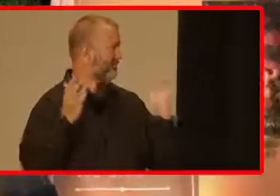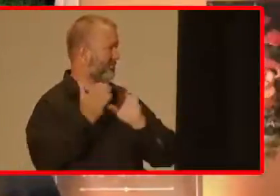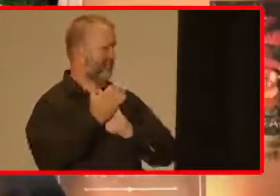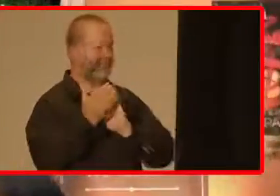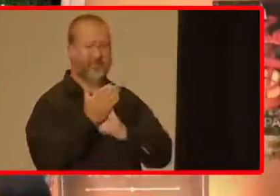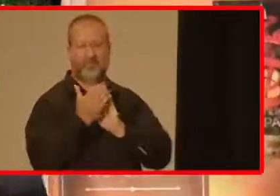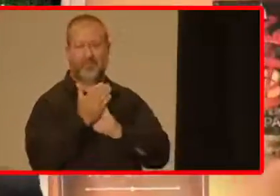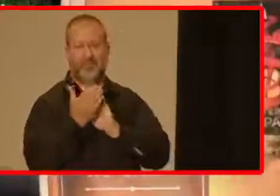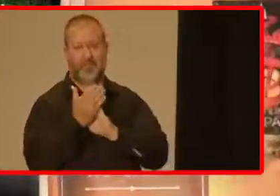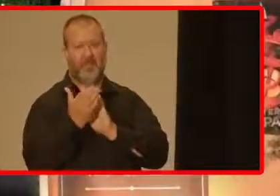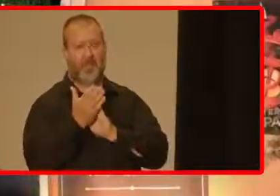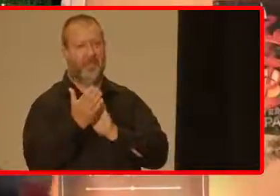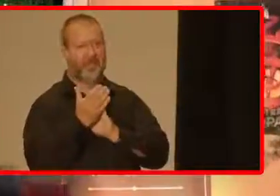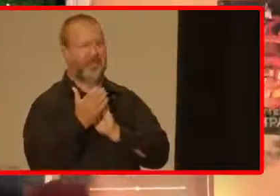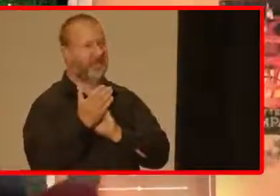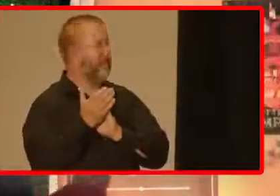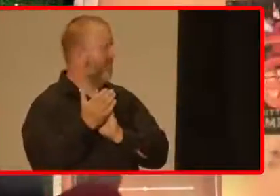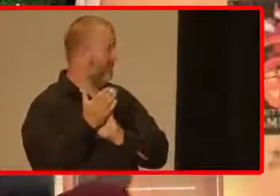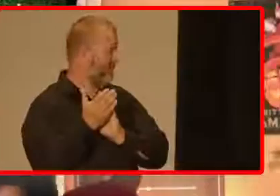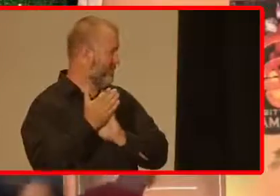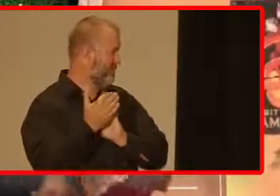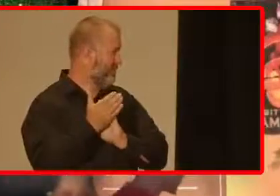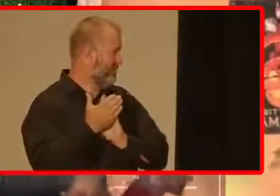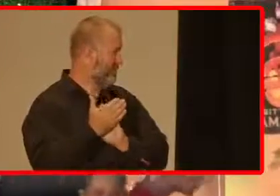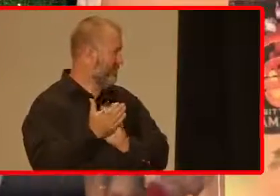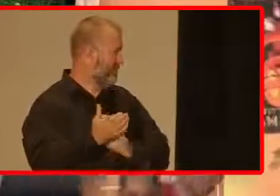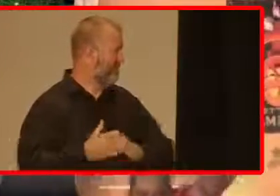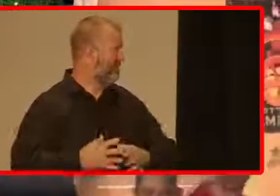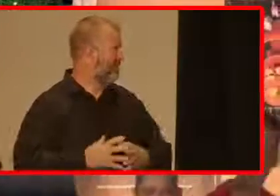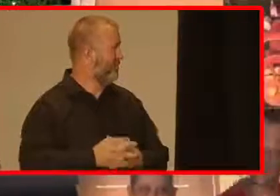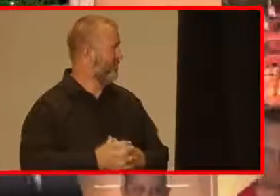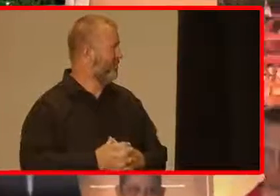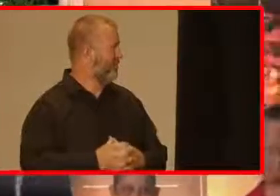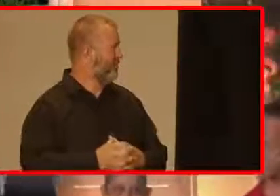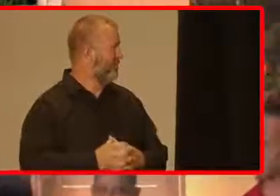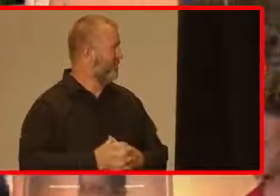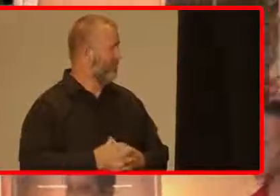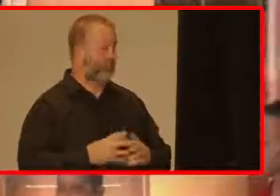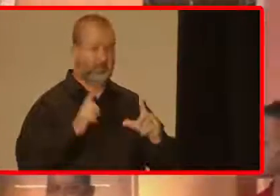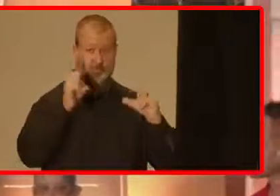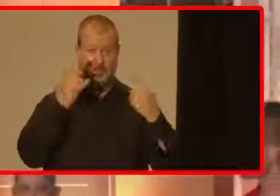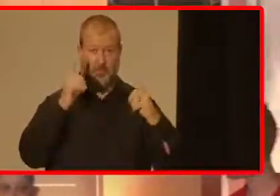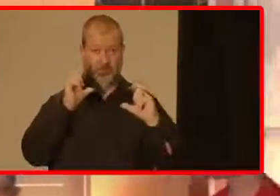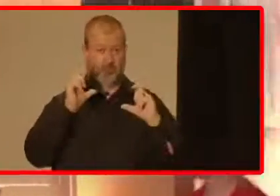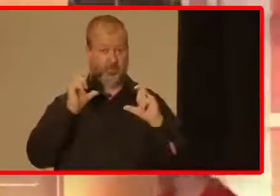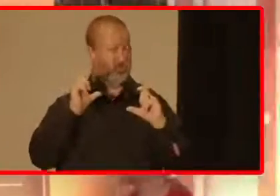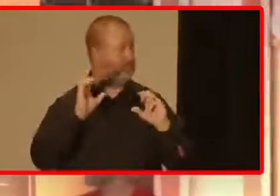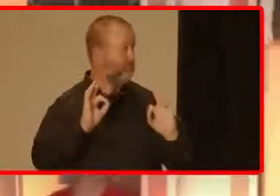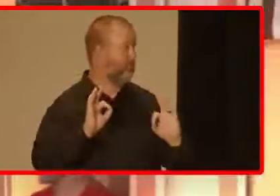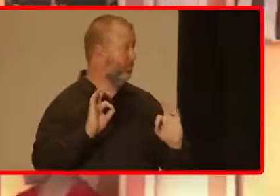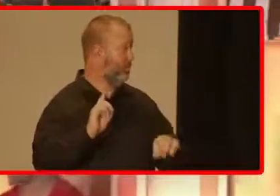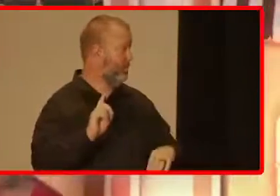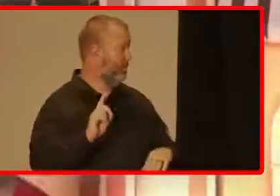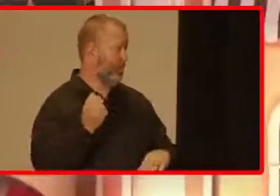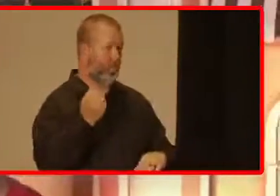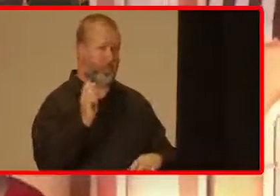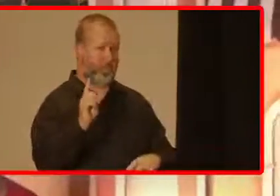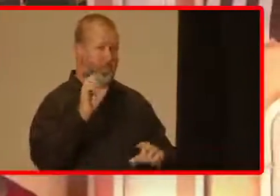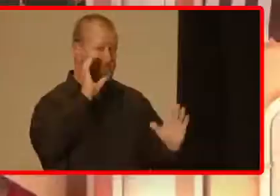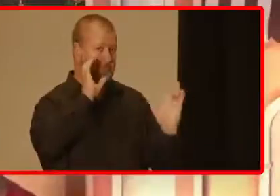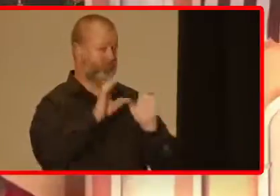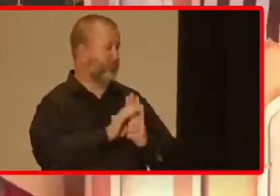Did Gil get your picture? Did Gil get your picture? Did you get pictures? We got them. Okay, I'm hold on. Again. Let's do it again. Real quick.